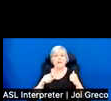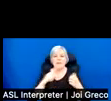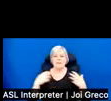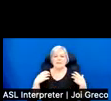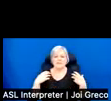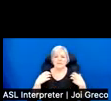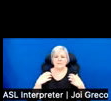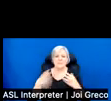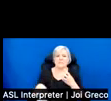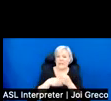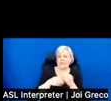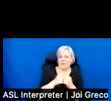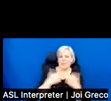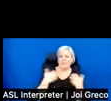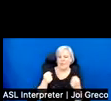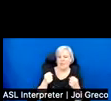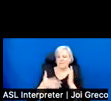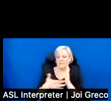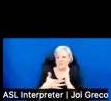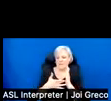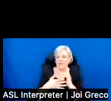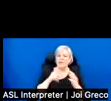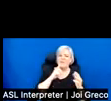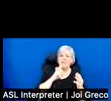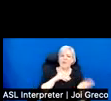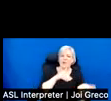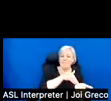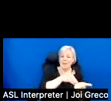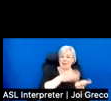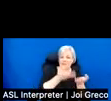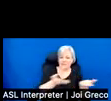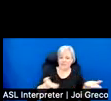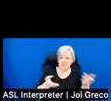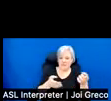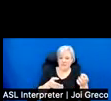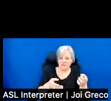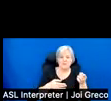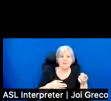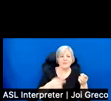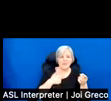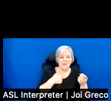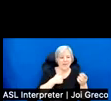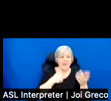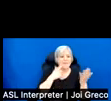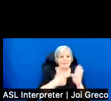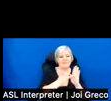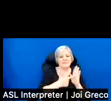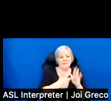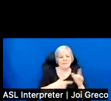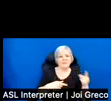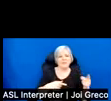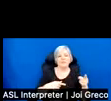technology. So on the medical devices side, what we've got is an article or instrument that is used in the